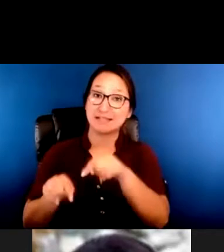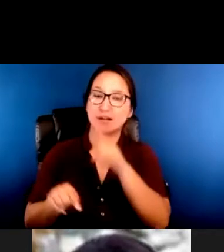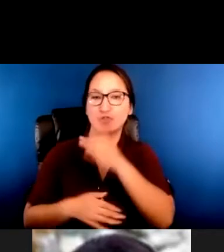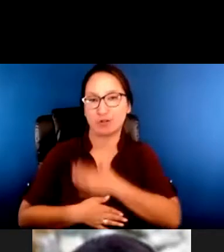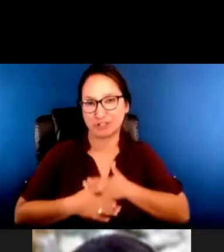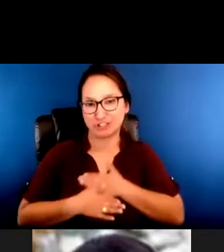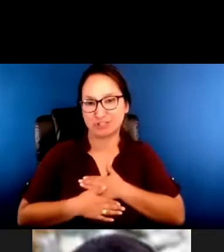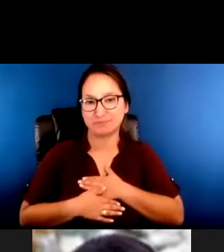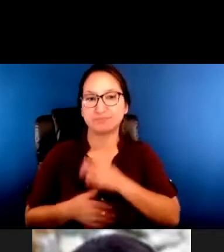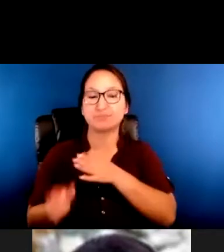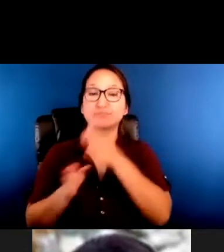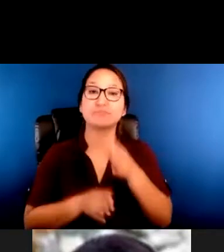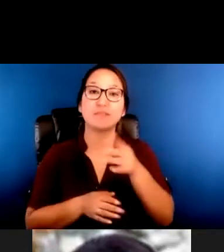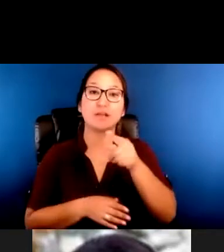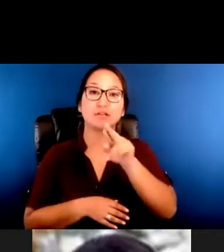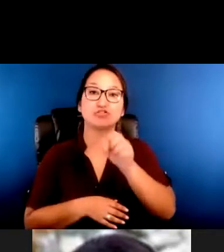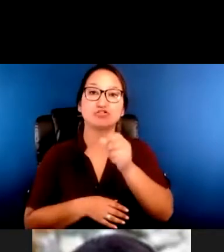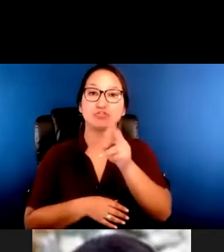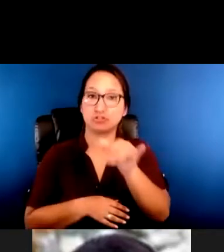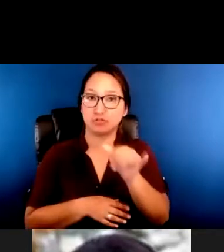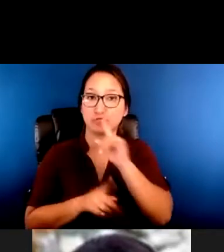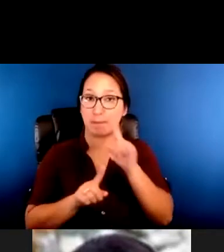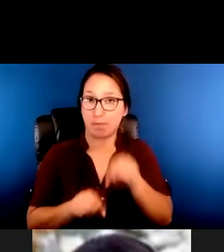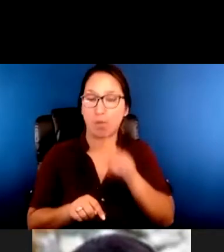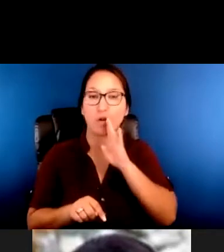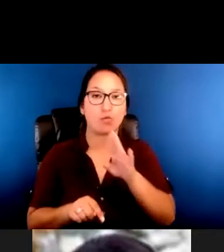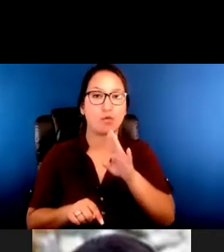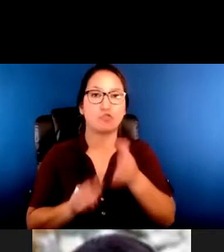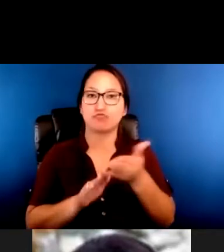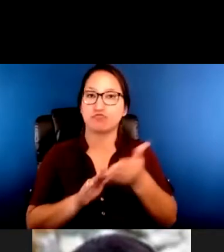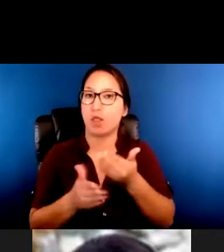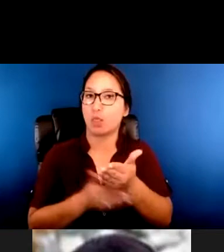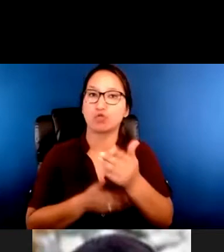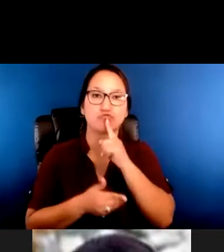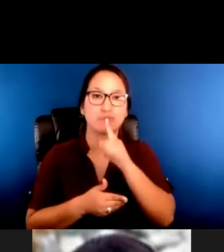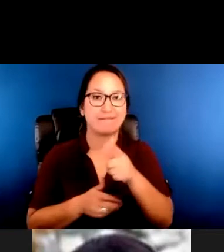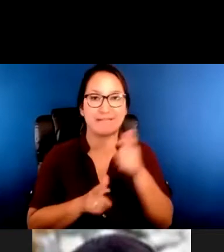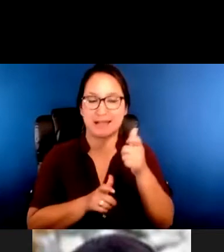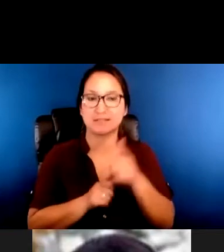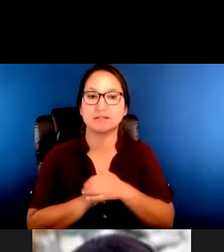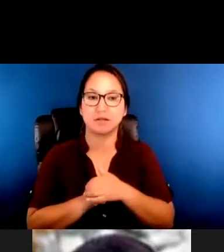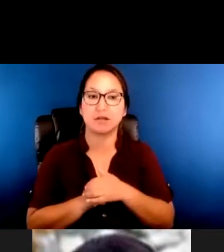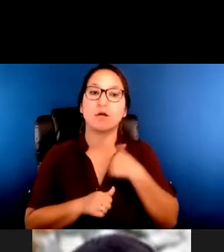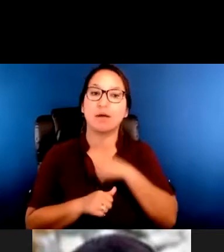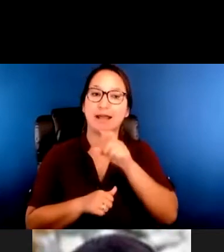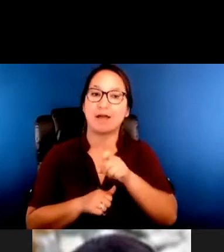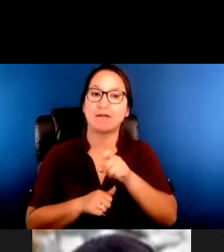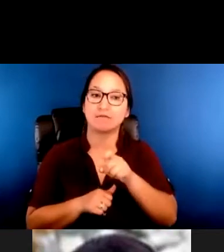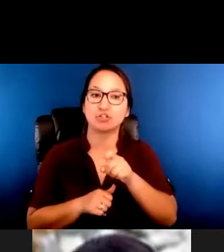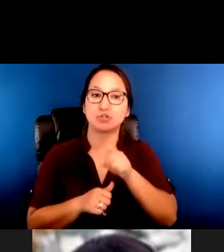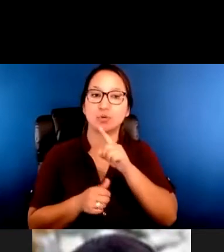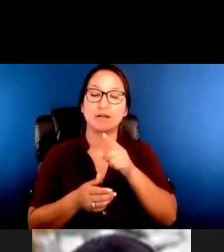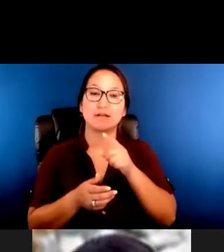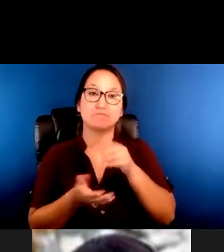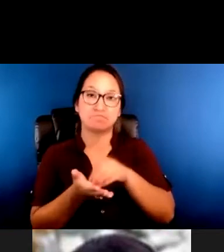The treasurer's report, I'm going to just run through real fast. We have to go through and state our beginning balance, our income, and